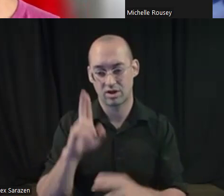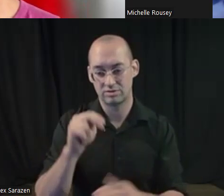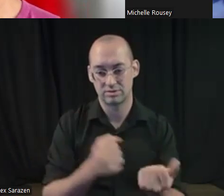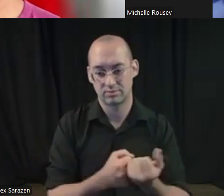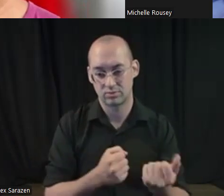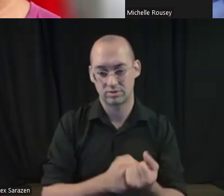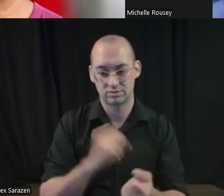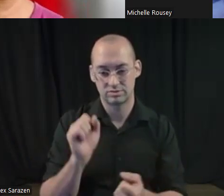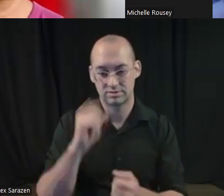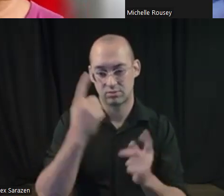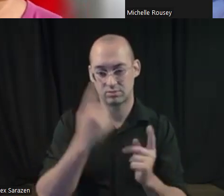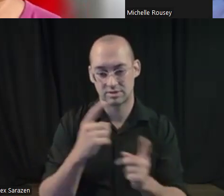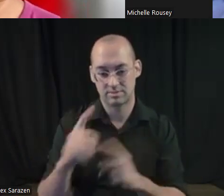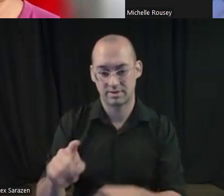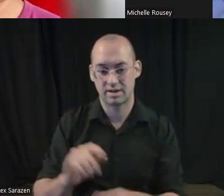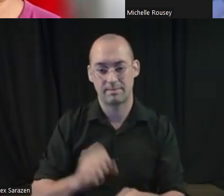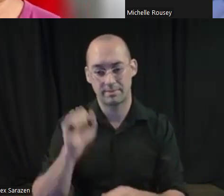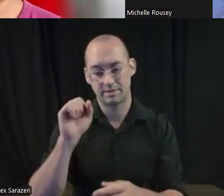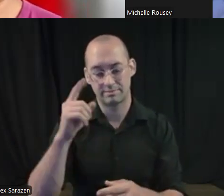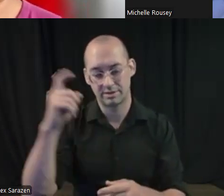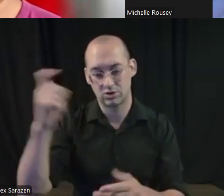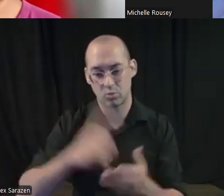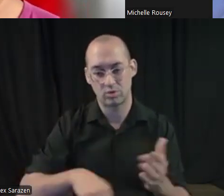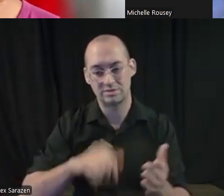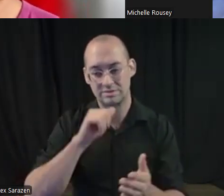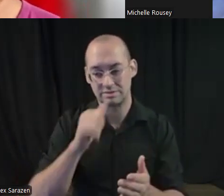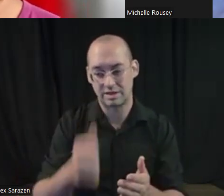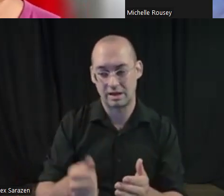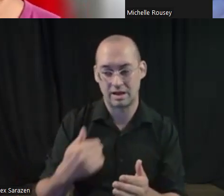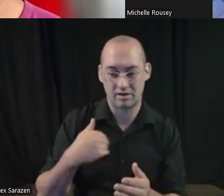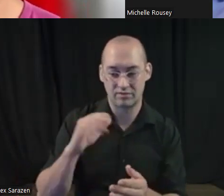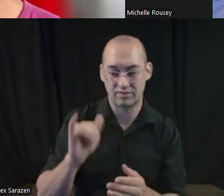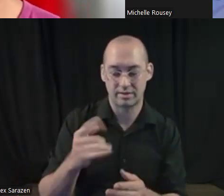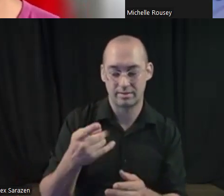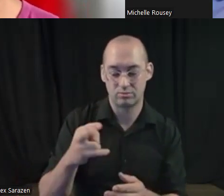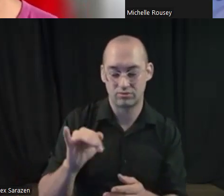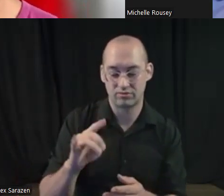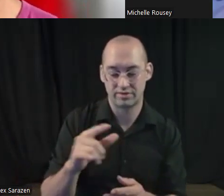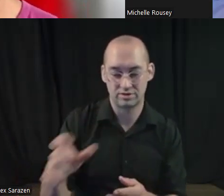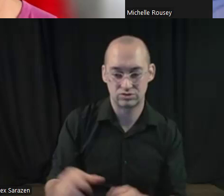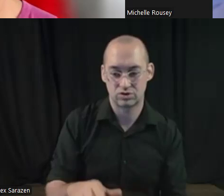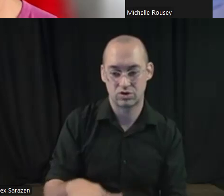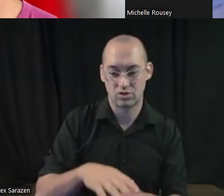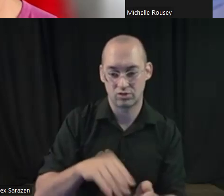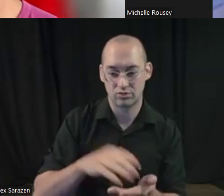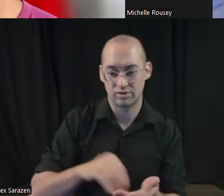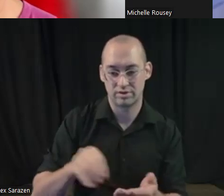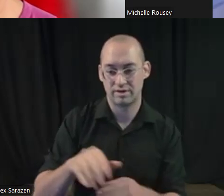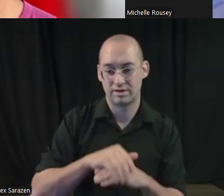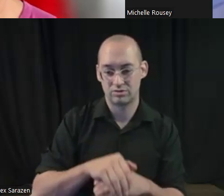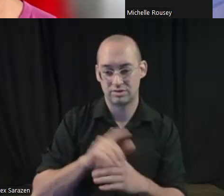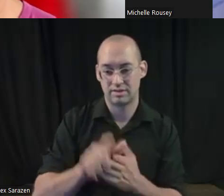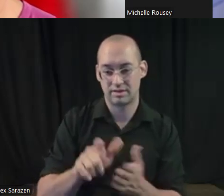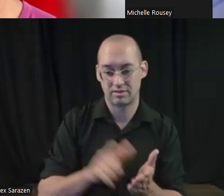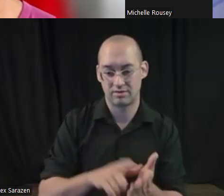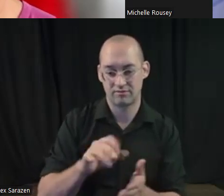on. So imagine what it is not to have the privilege, to learn in this space, to be English legalese fluent, to have time, to